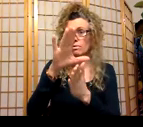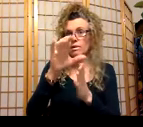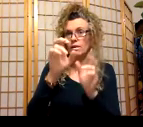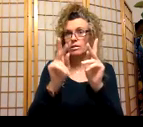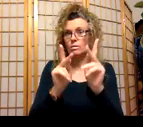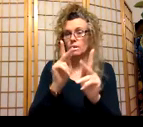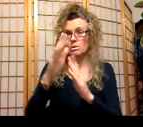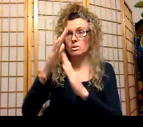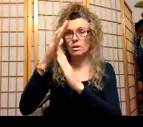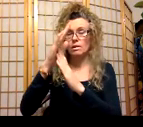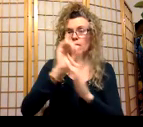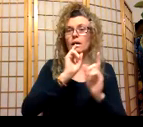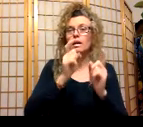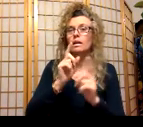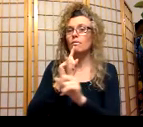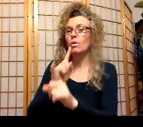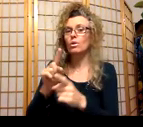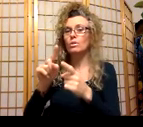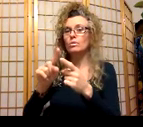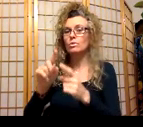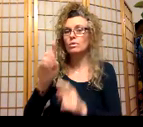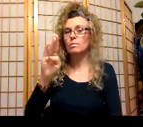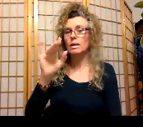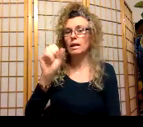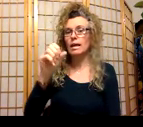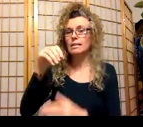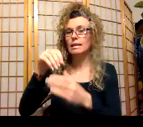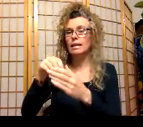8,500 people gives orders to BIS in Basel,